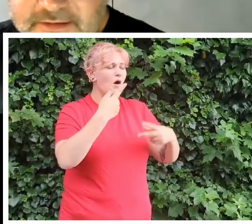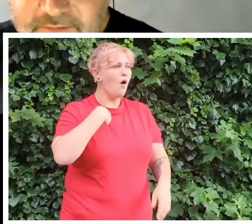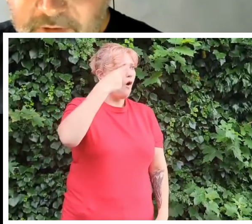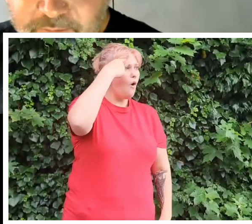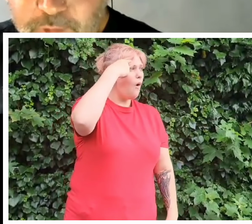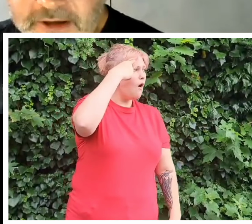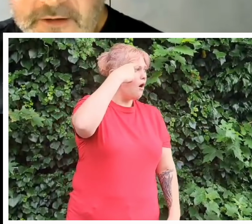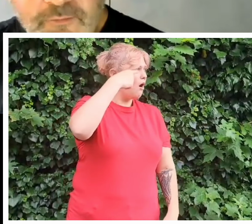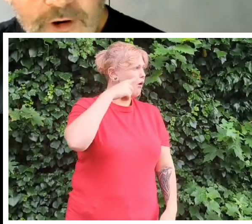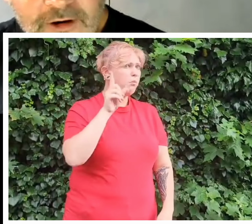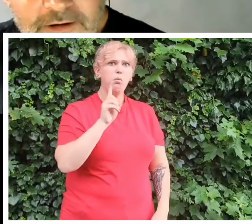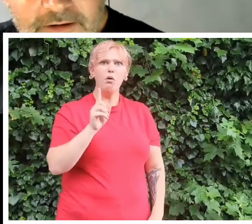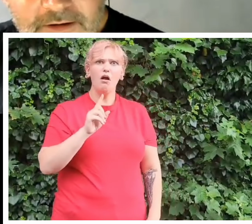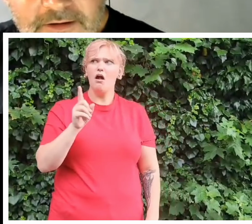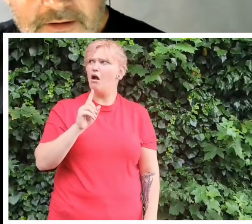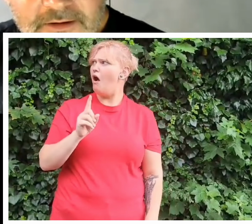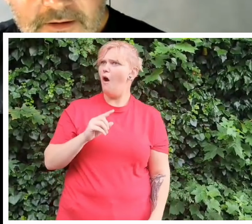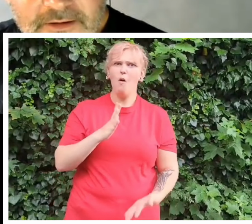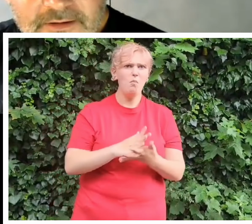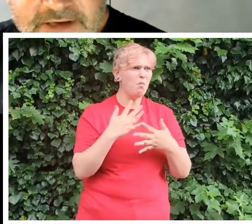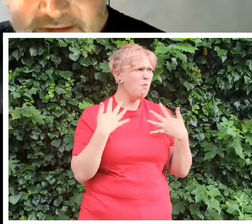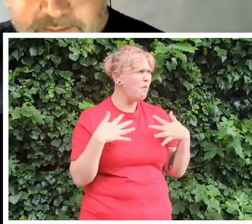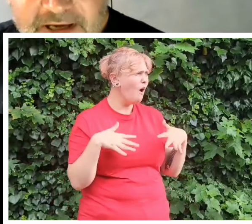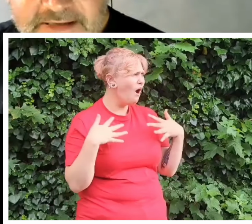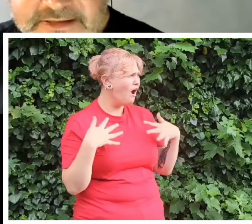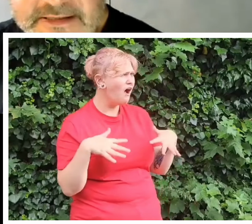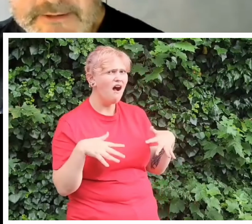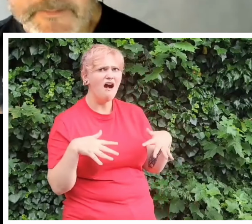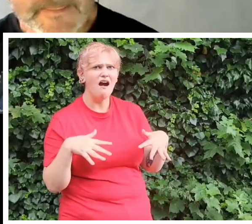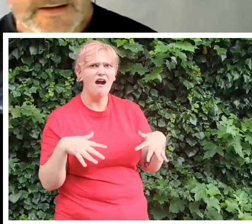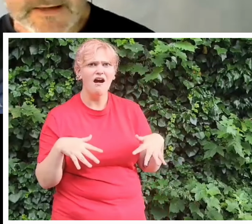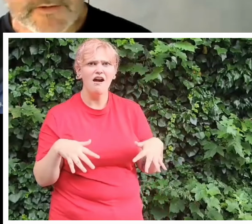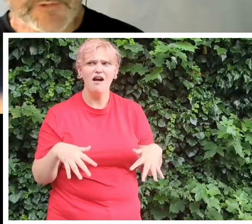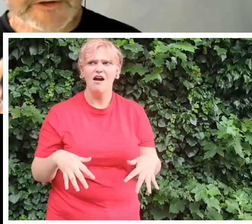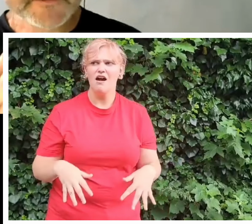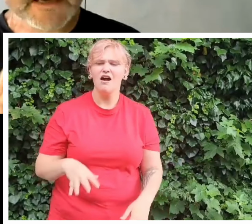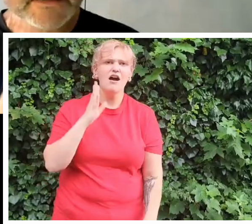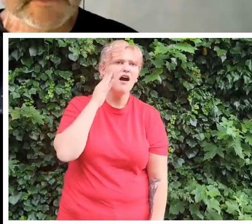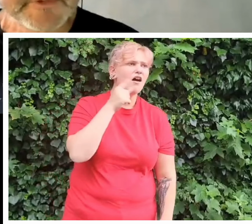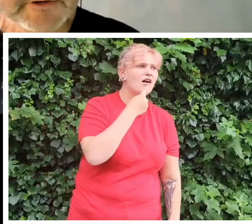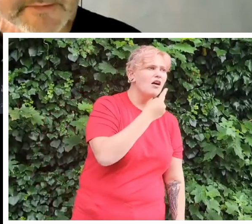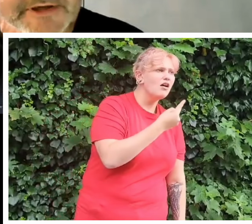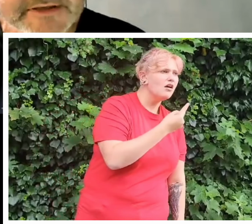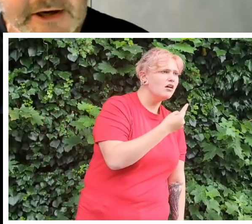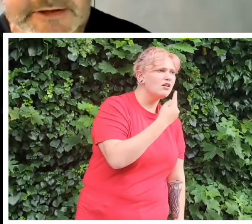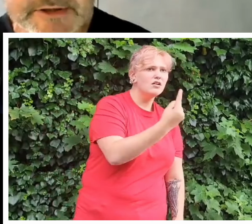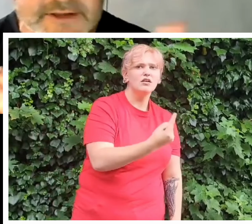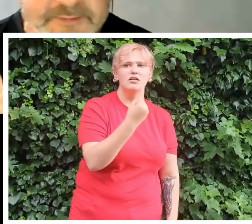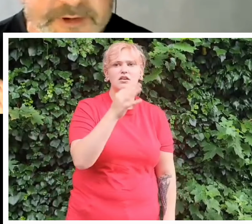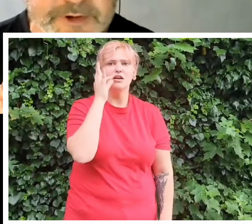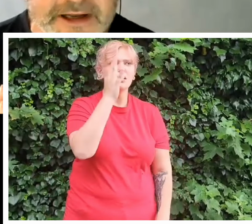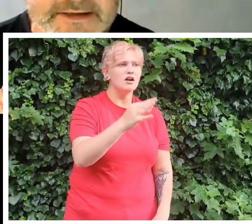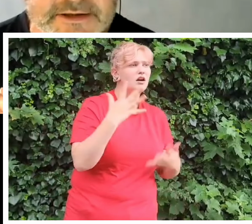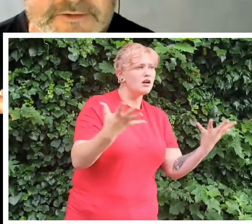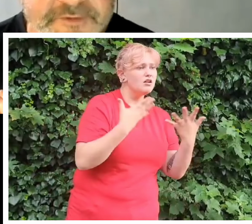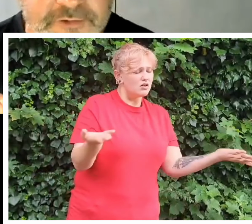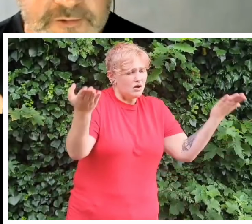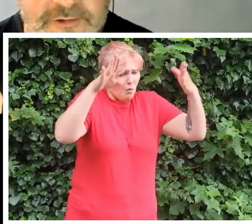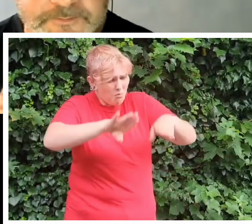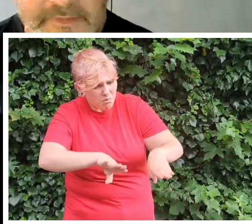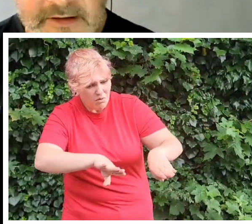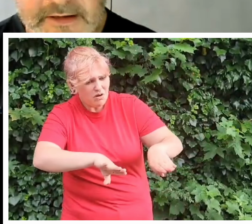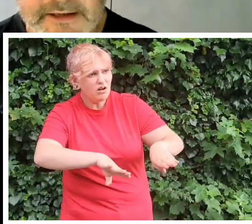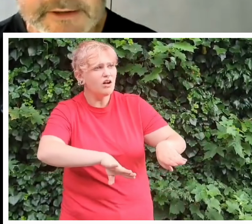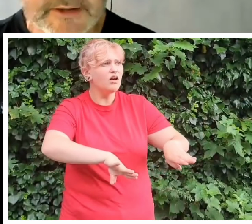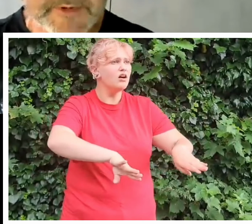thinking, what? What? Yeah. That's amazing. It's amazing. And when you've said, somebody's asked, can it be played at a